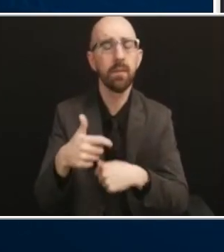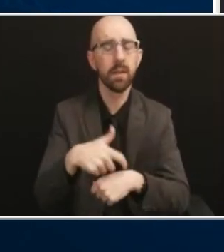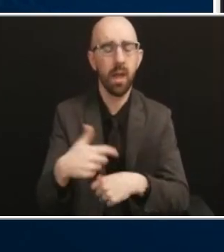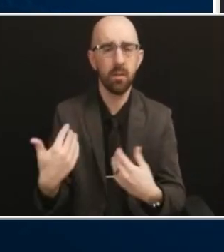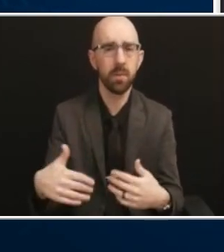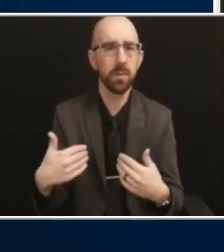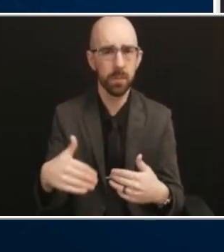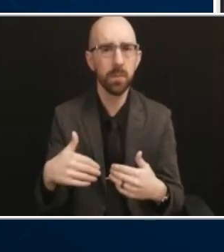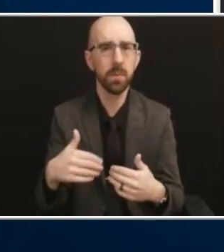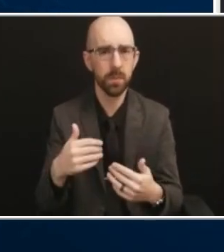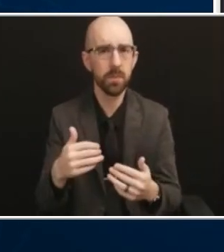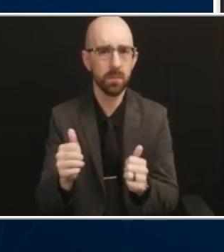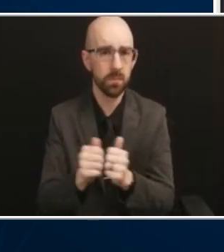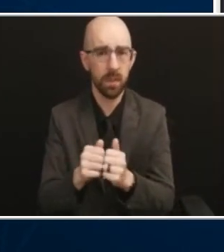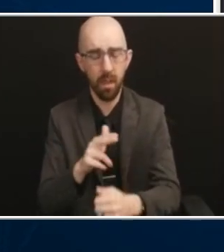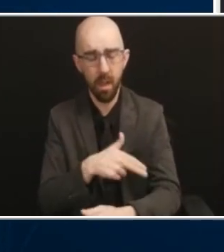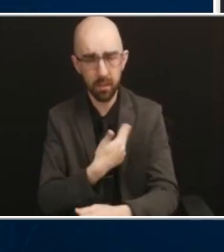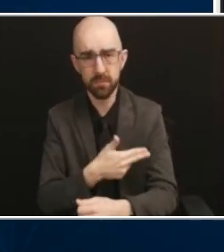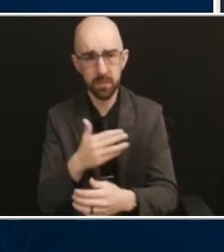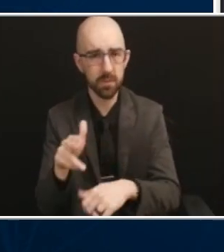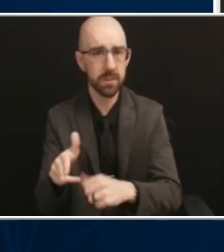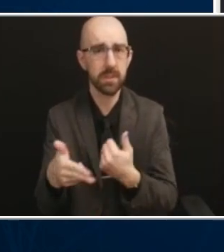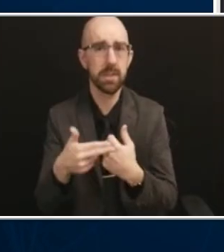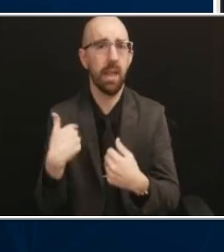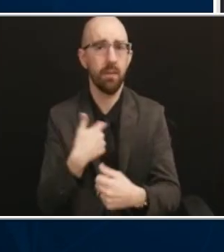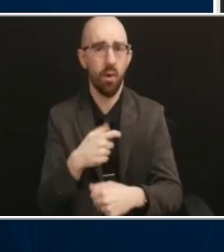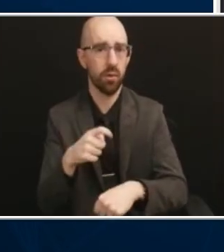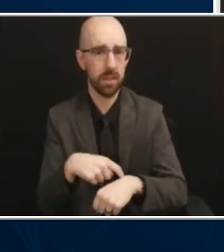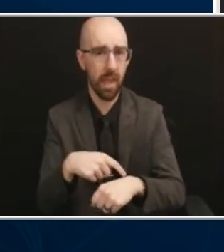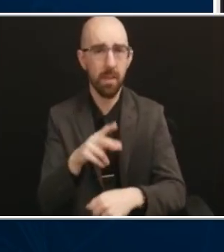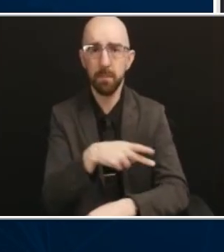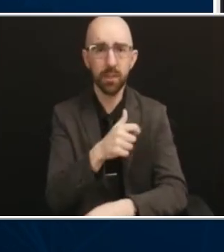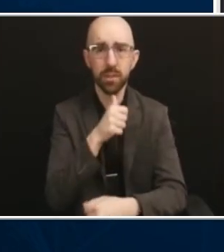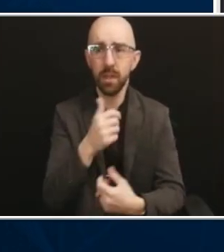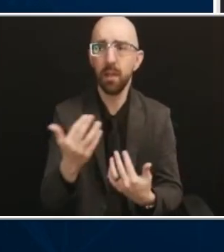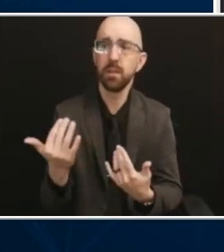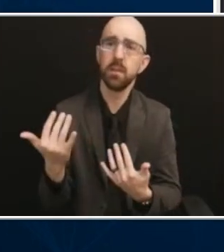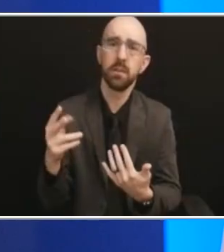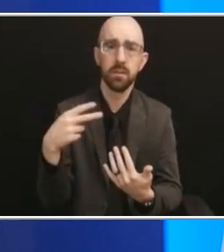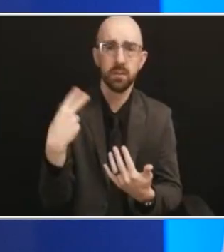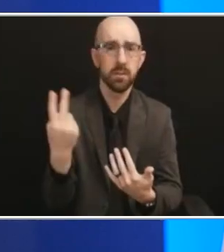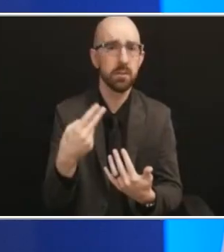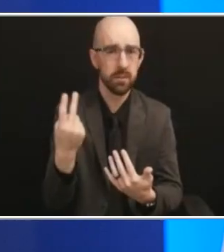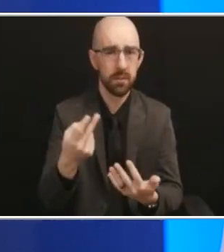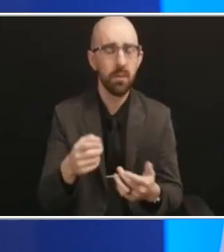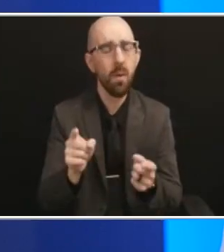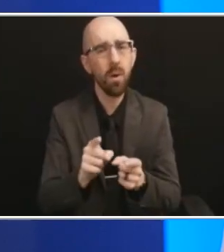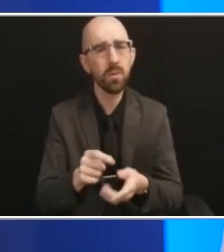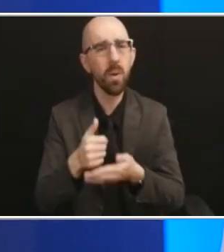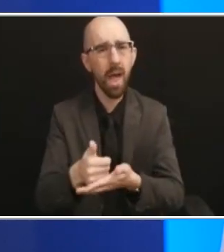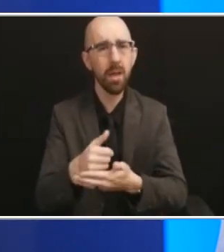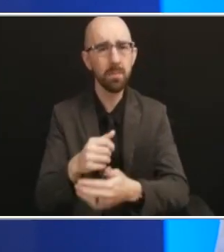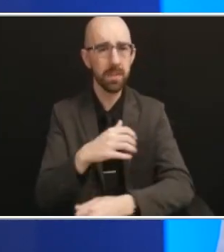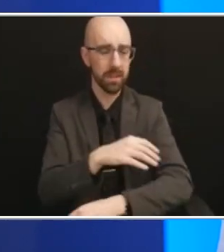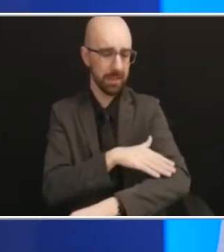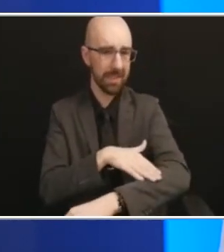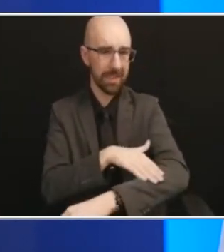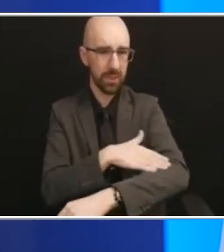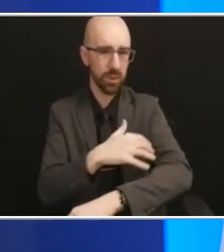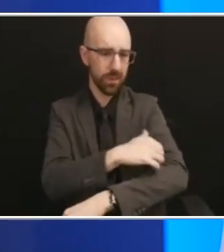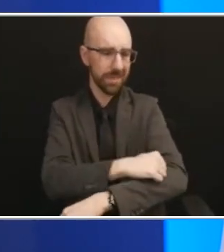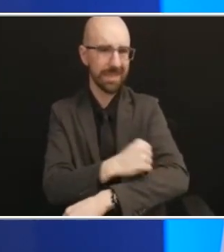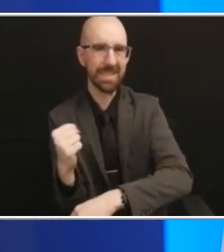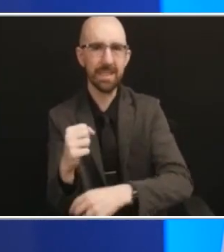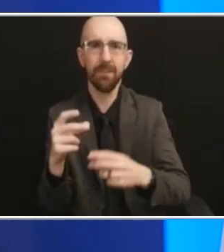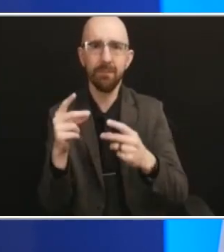as in the hospital, so that patients aren't just waiting around. It also helps to get dead tissue off of patients quicker, and that